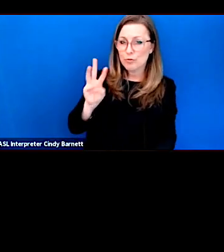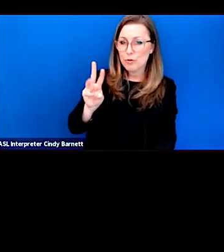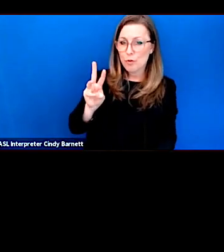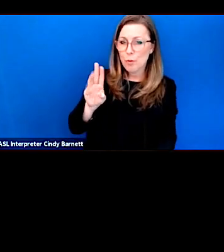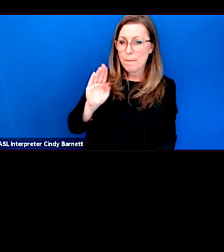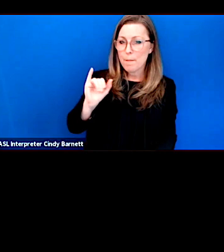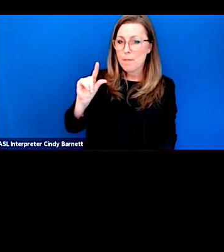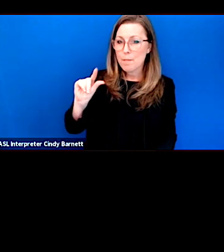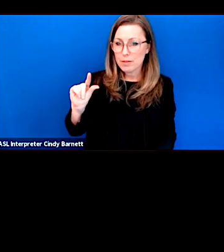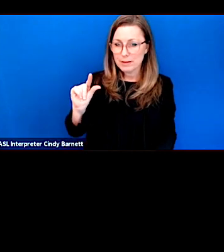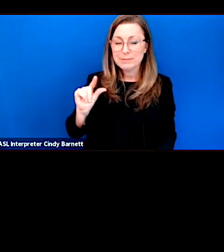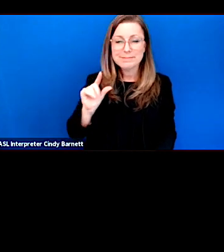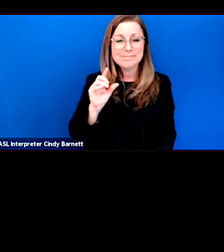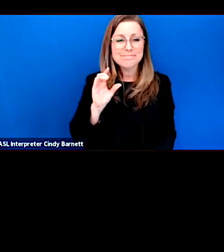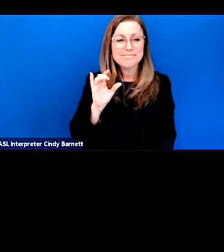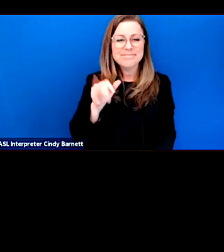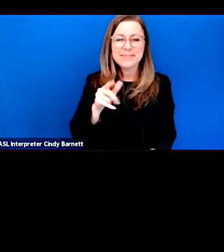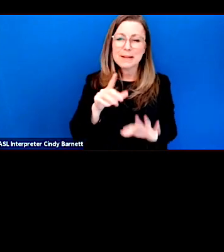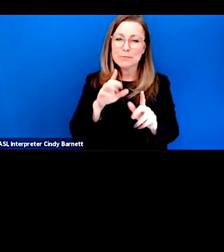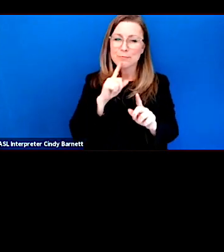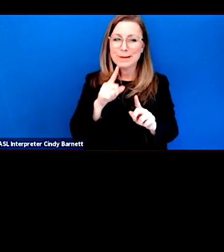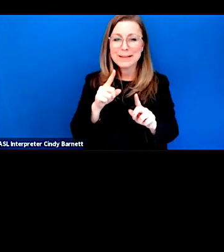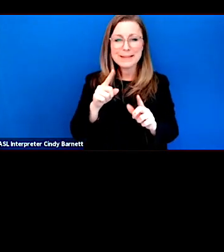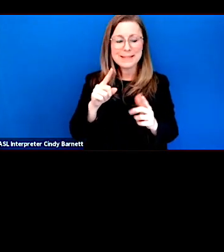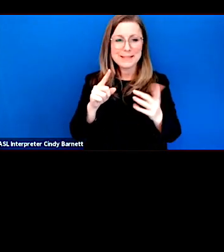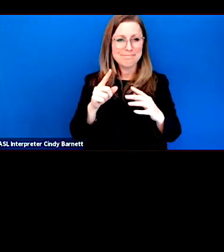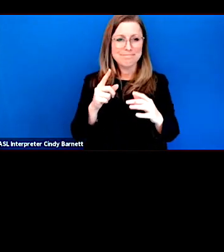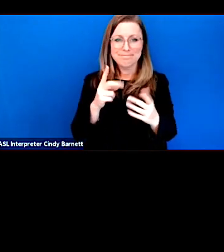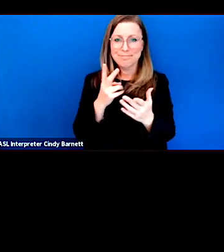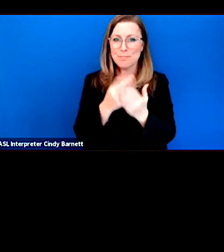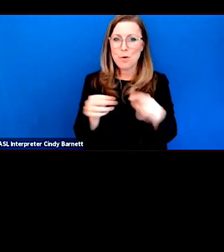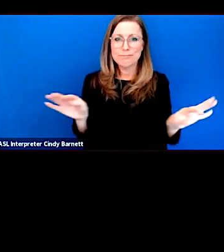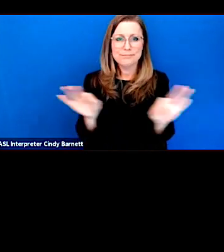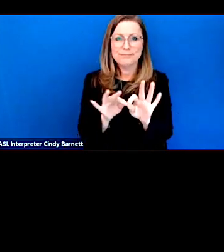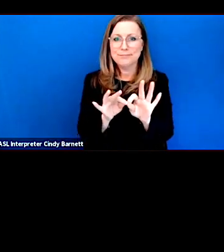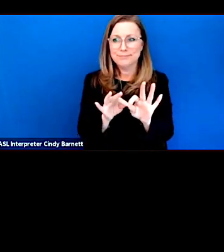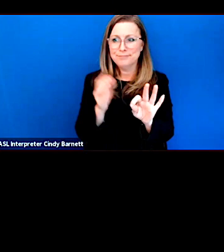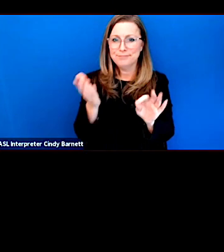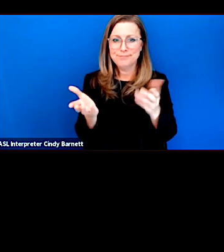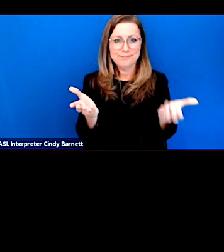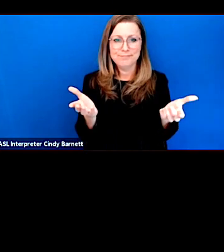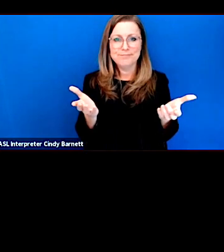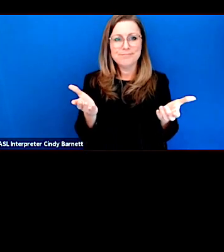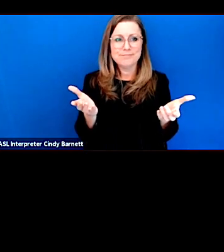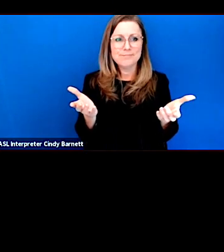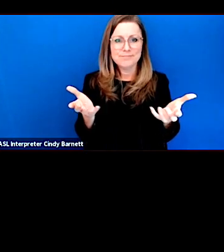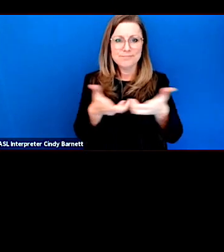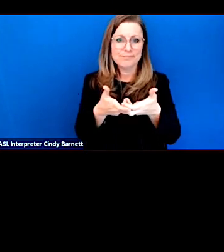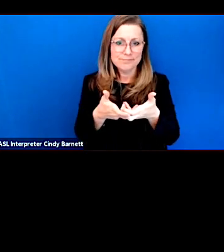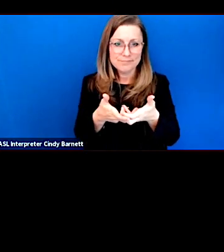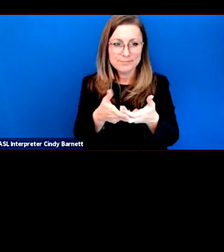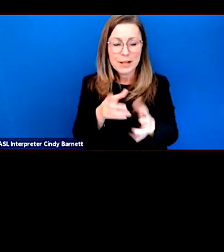is the complementary process to forward snowballing. And it's similar because it's another sampling strategy to identify works to include